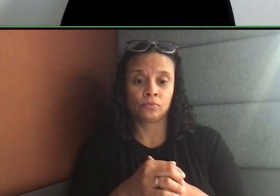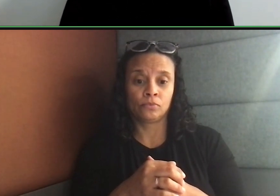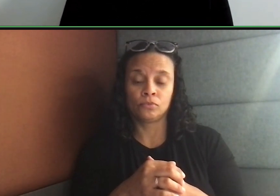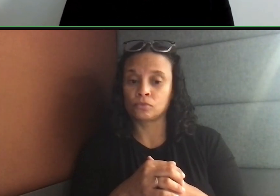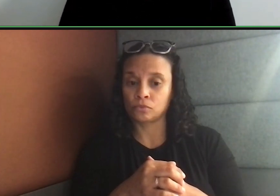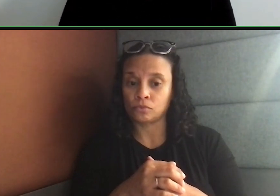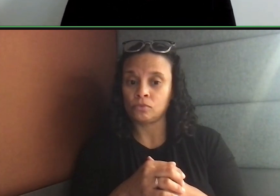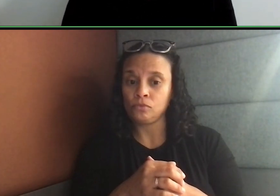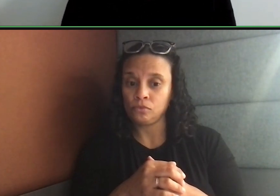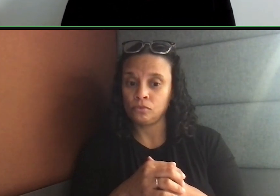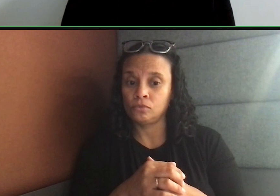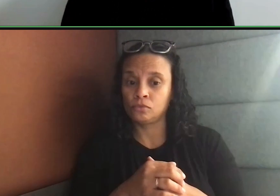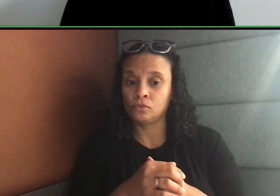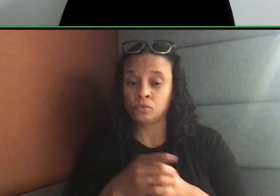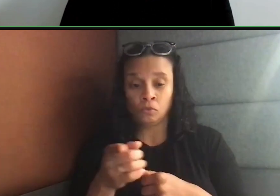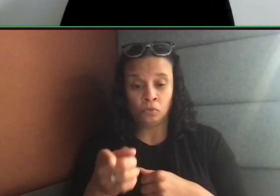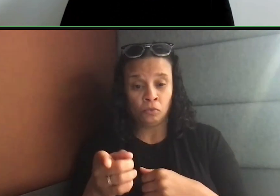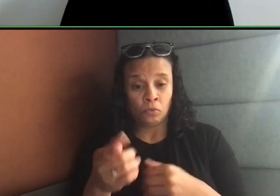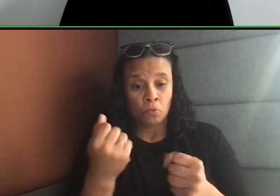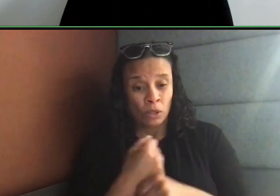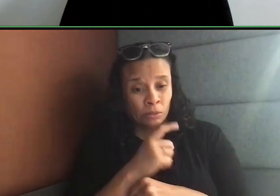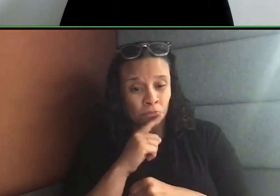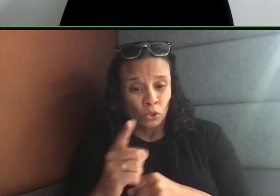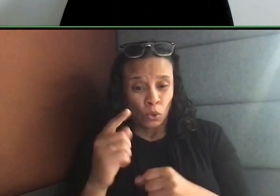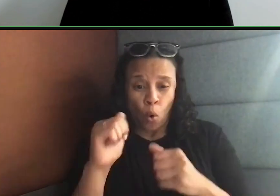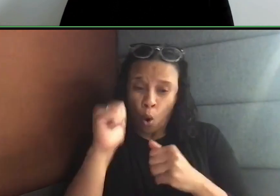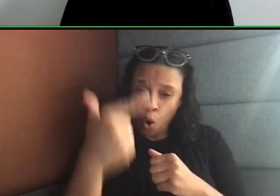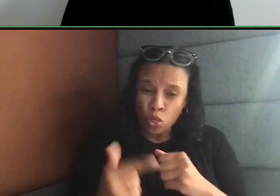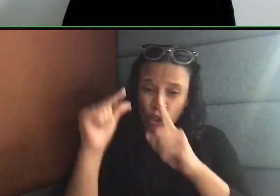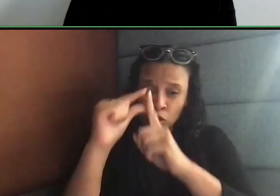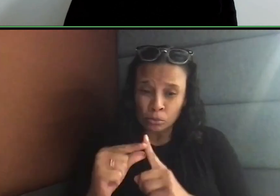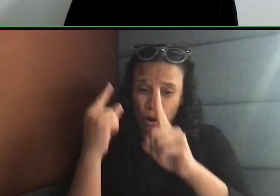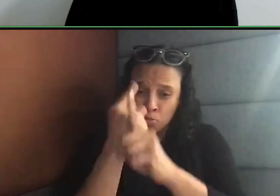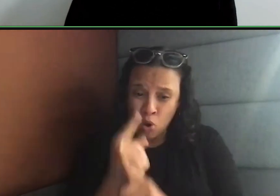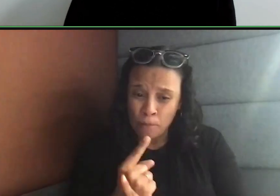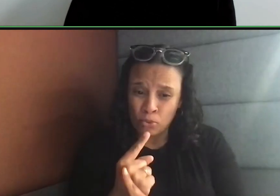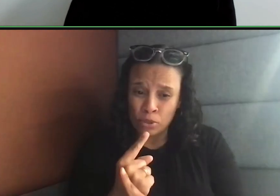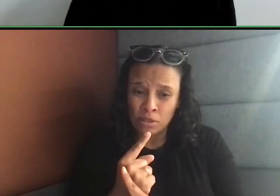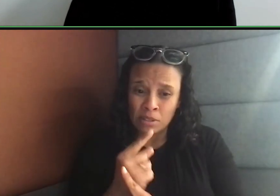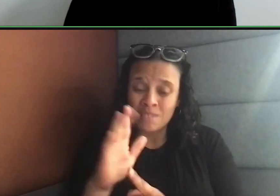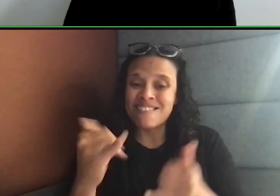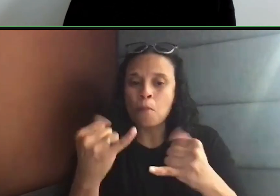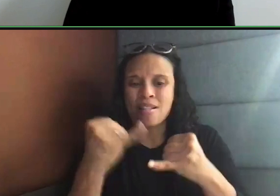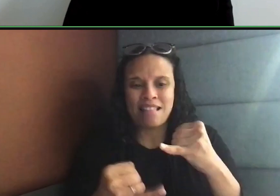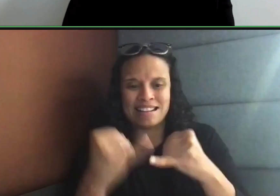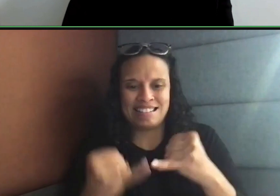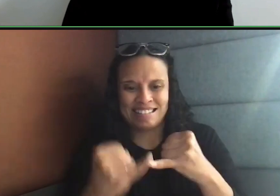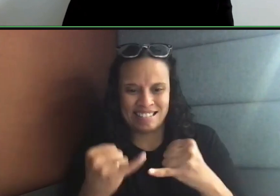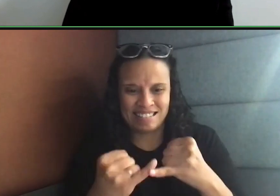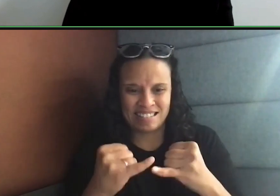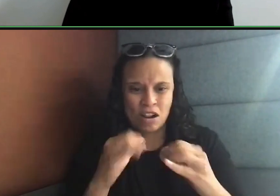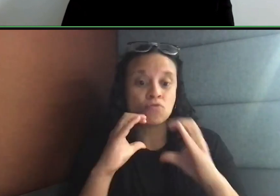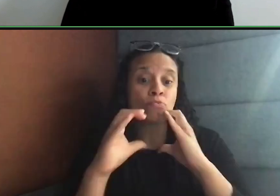And lastly, are they communicating if and when there's an issue? So communicating both with the student, so letting them know